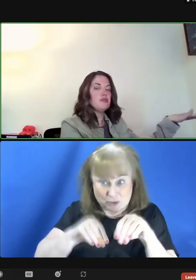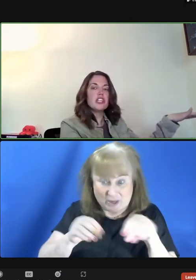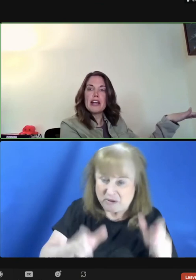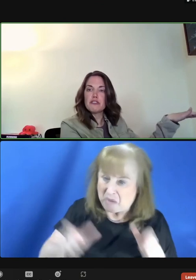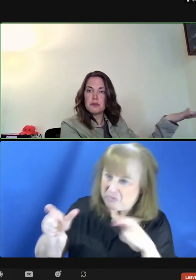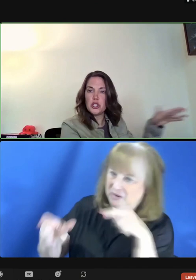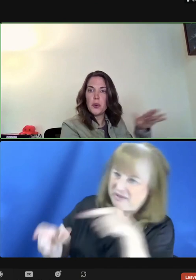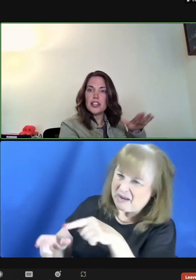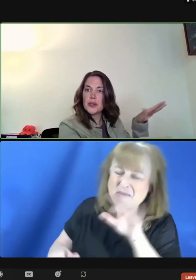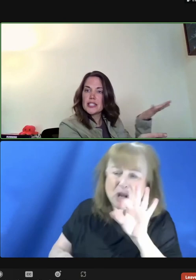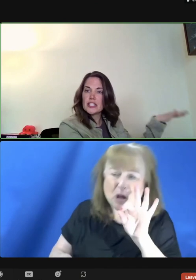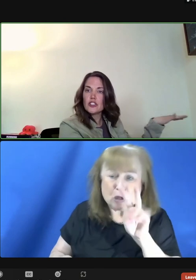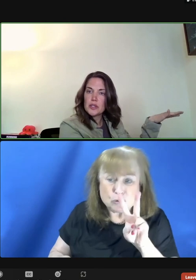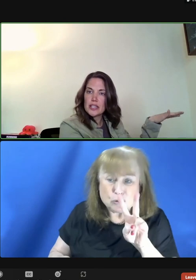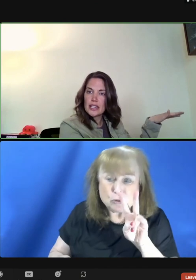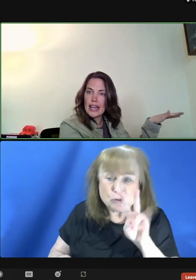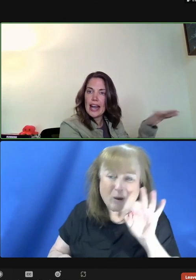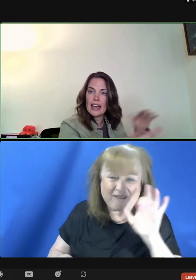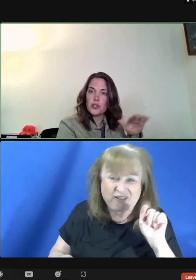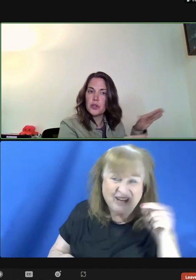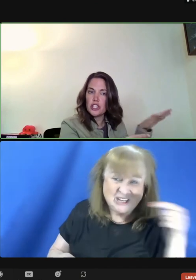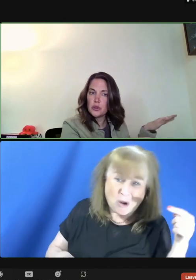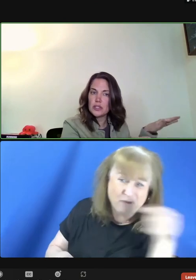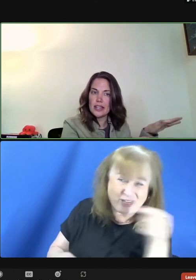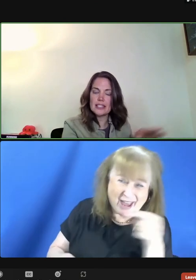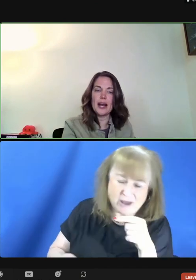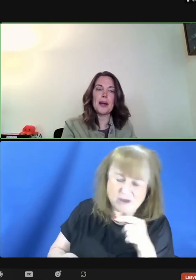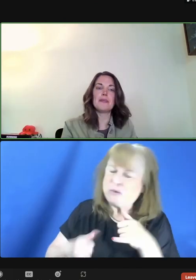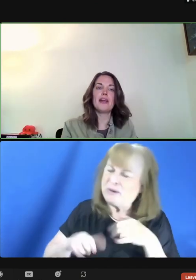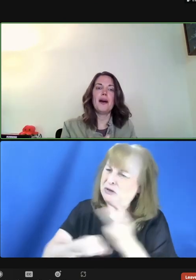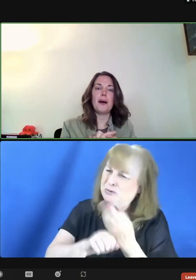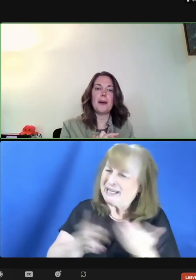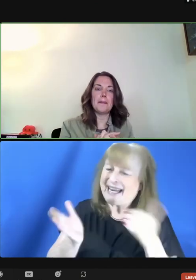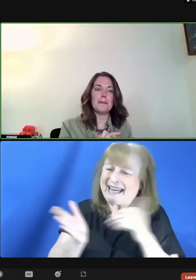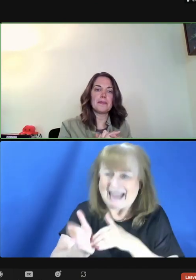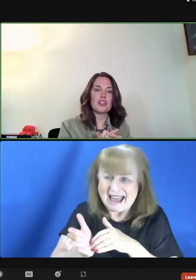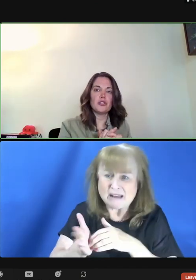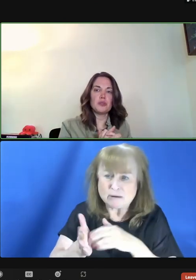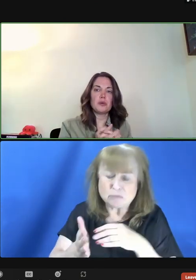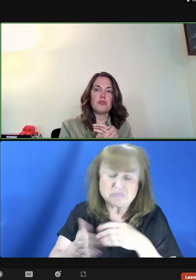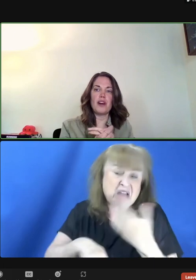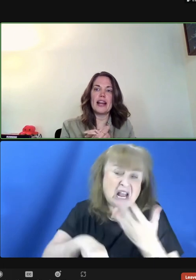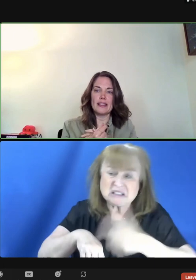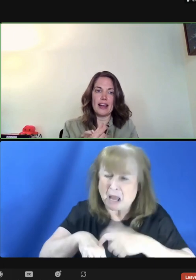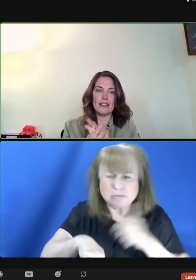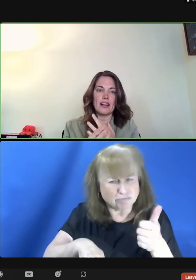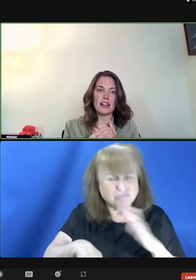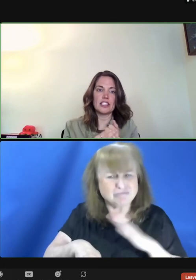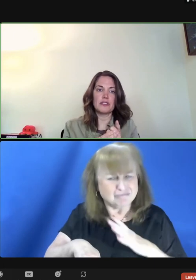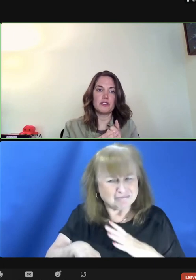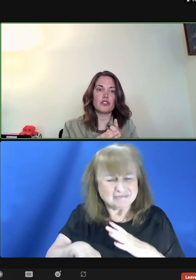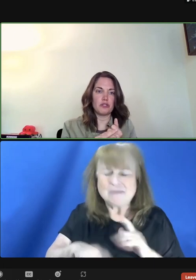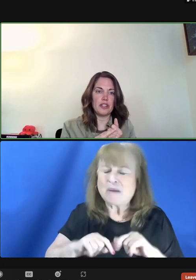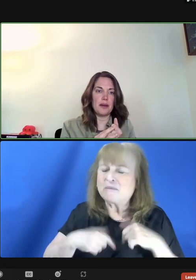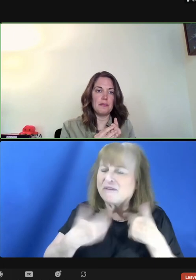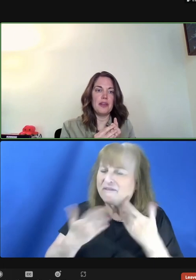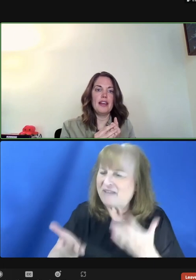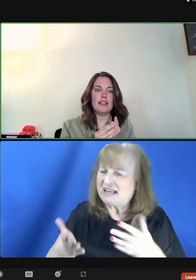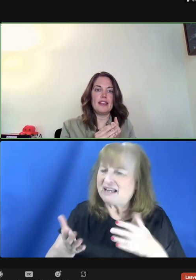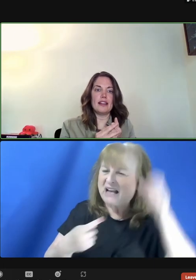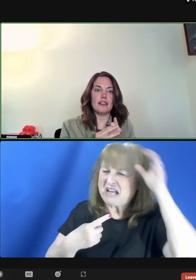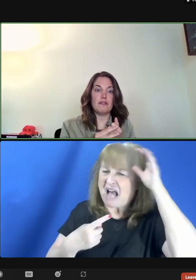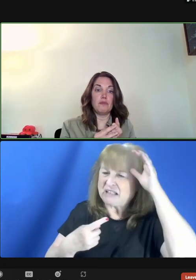you know, maybe 2 feet away from you, and you can still use it again, or you can use it next time. So just providing that cognitive closure